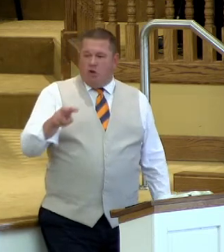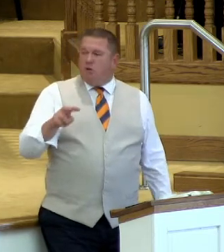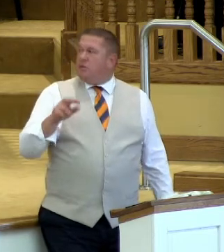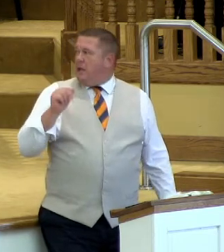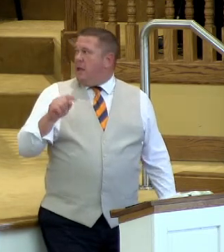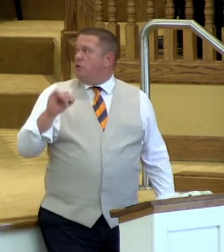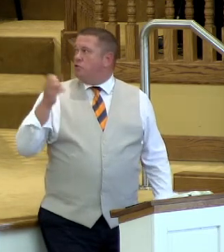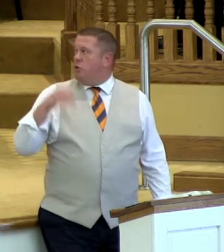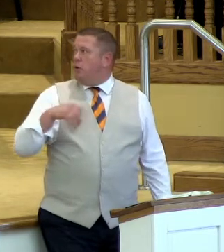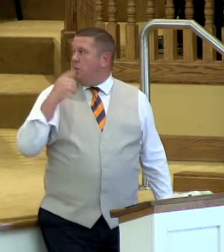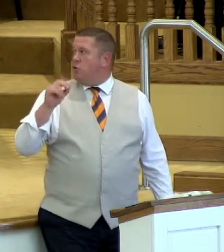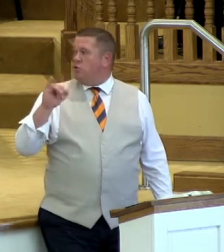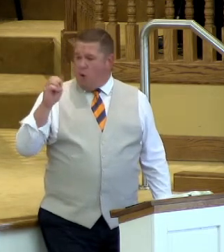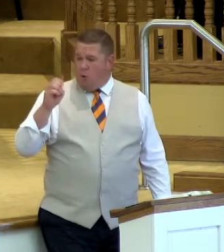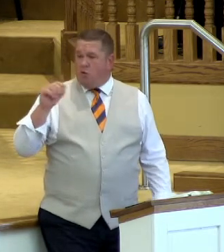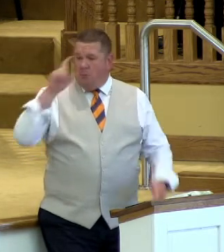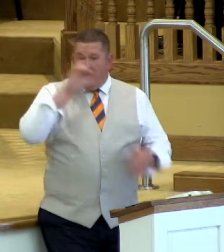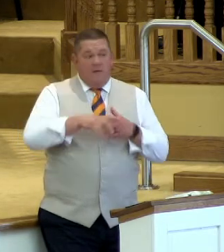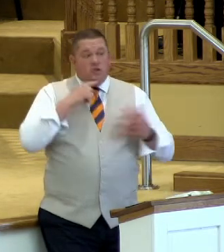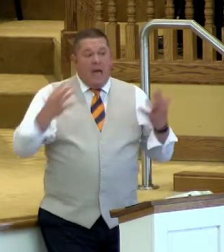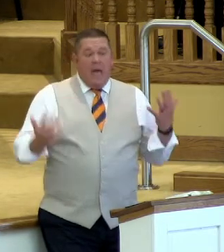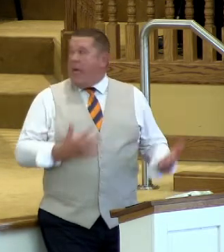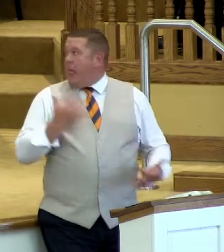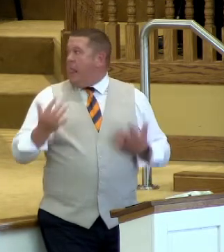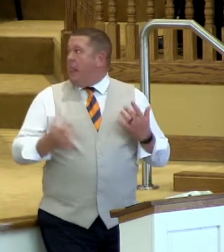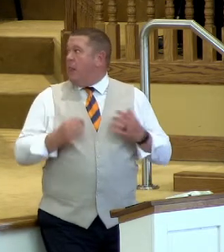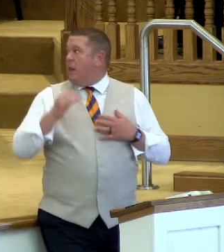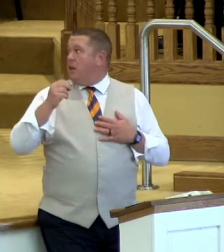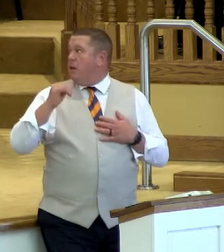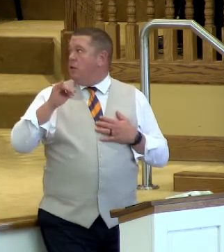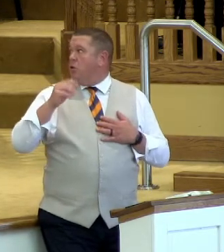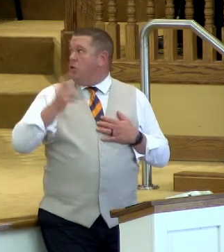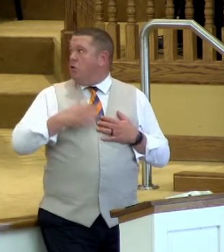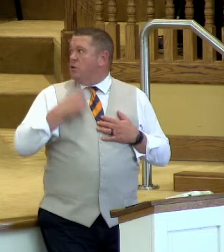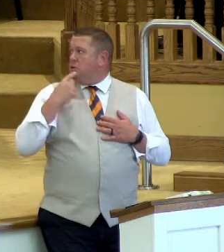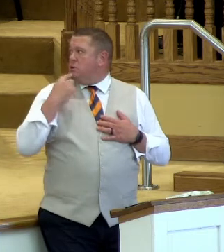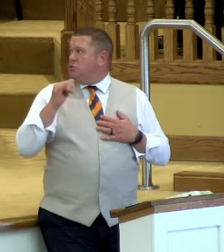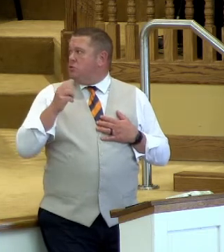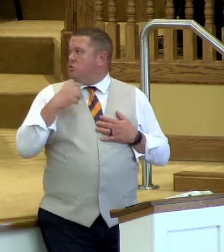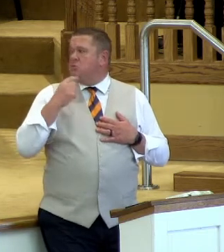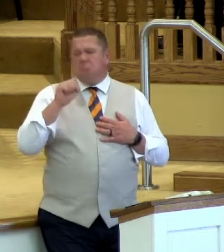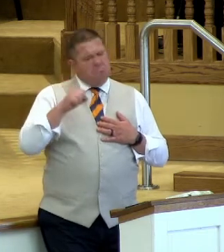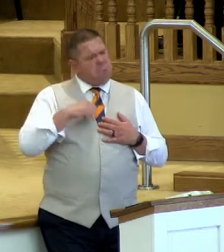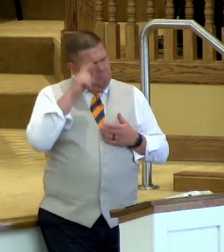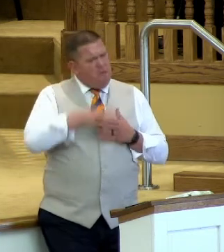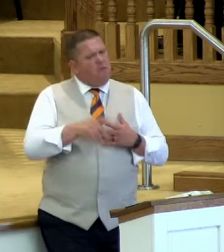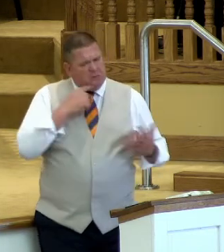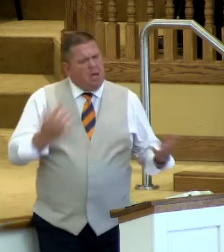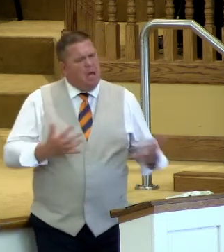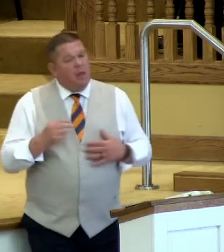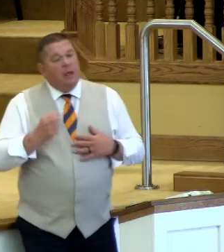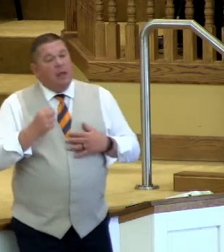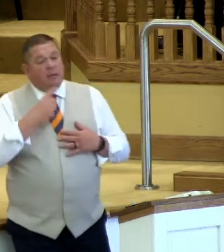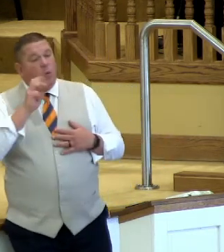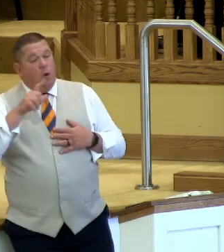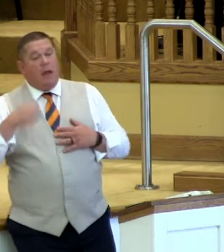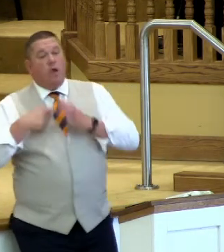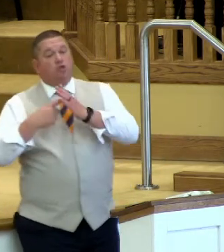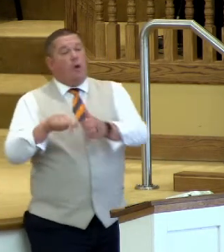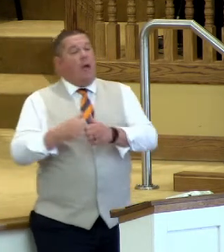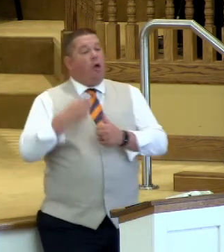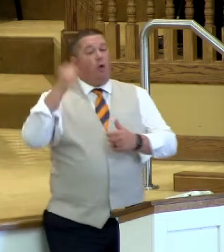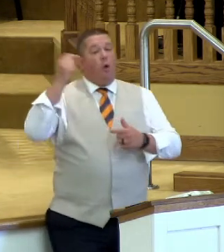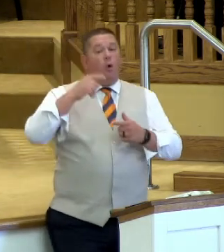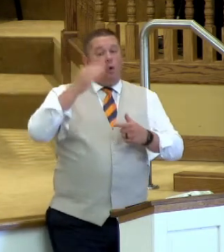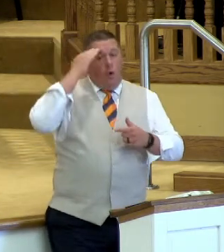looks at Joe and he says, Joe, do you believe there's a hell? And the lawyer says, Joe says, yeah, I believe that. And he says, well, can I show you